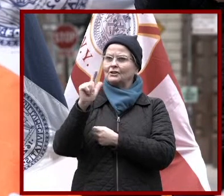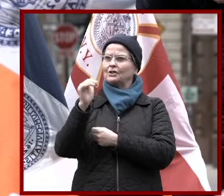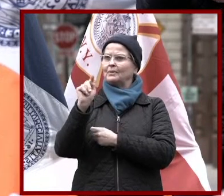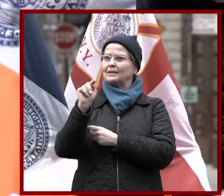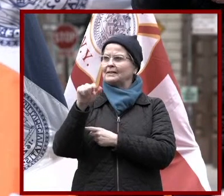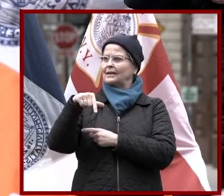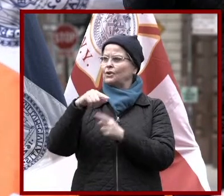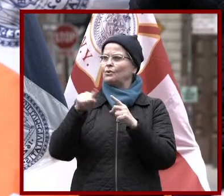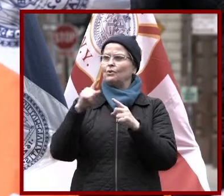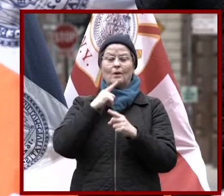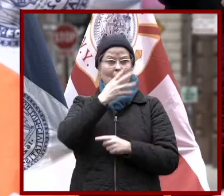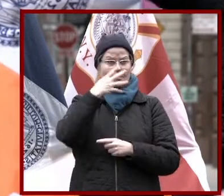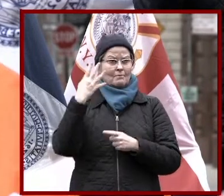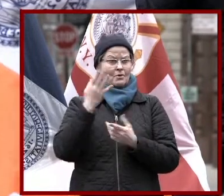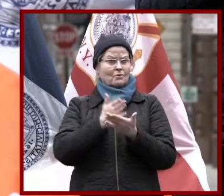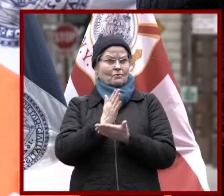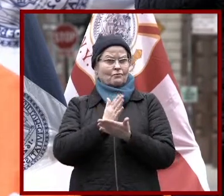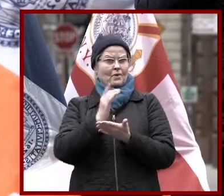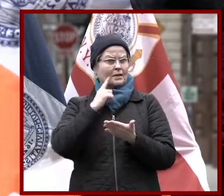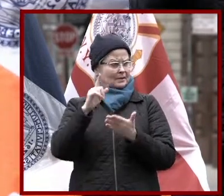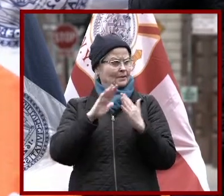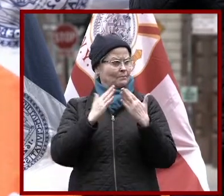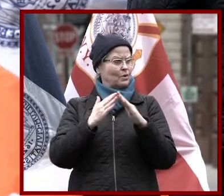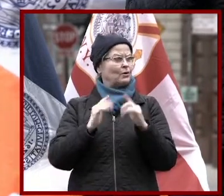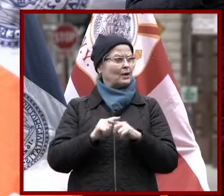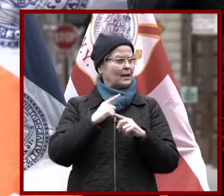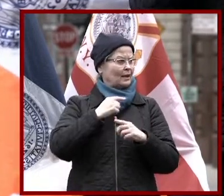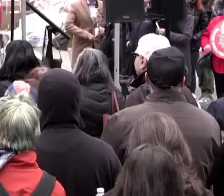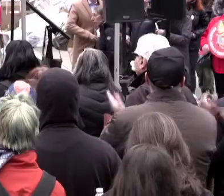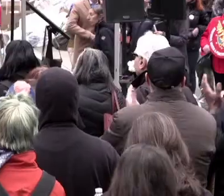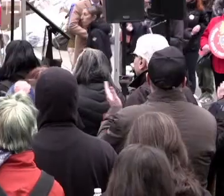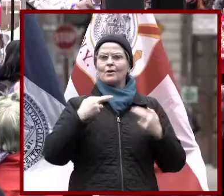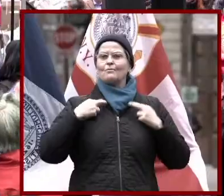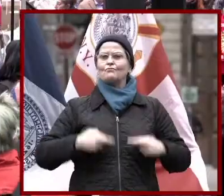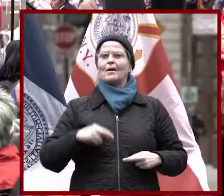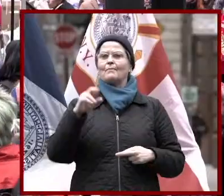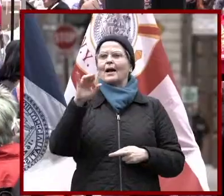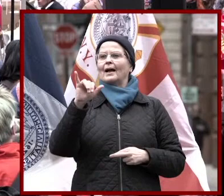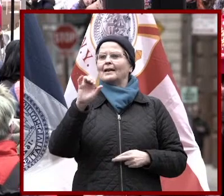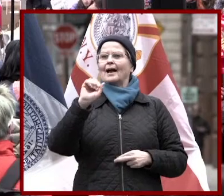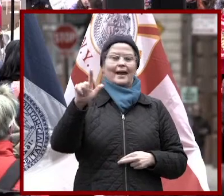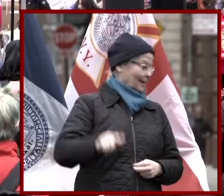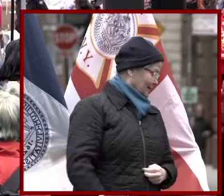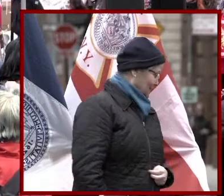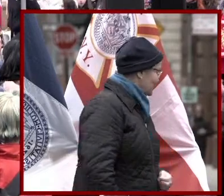and immigrants' rights in our community. Please welcome Rabbi Werber.